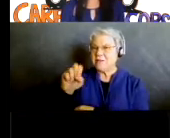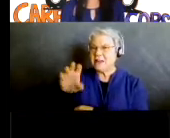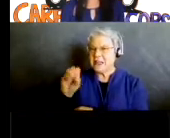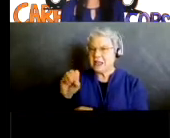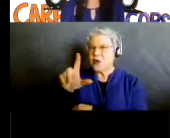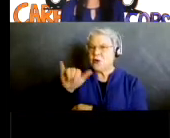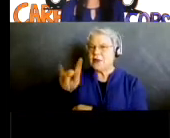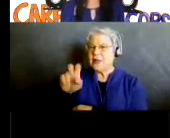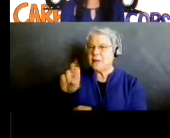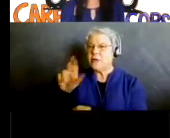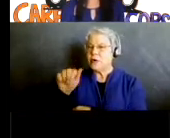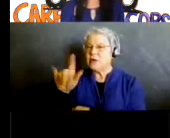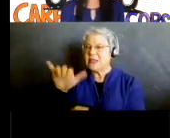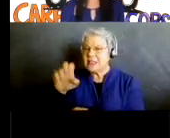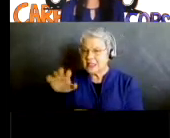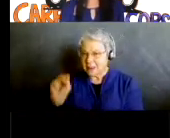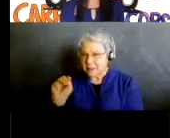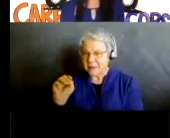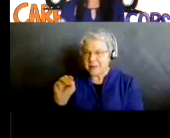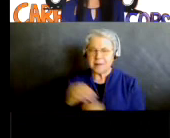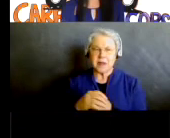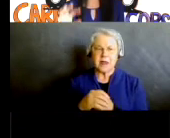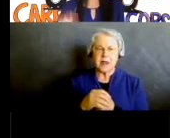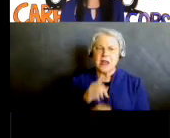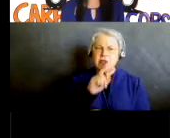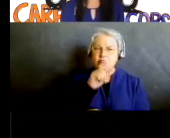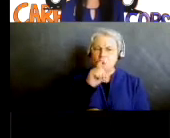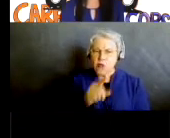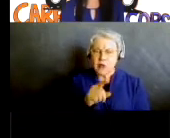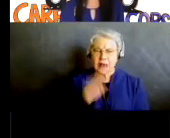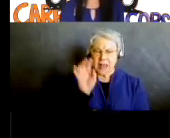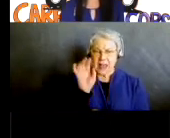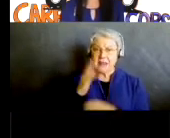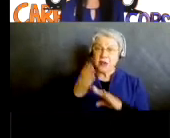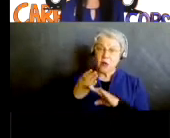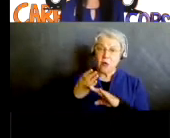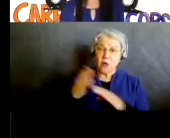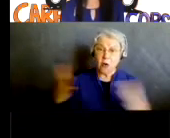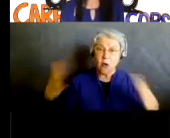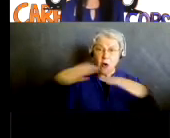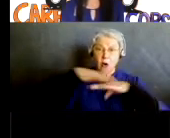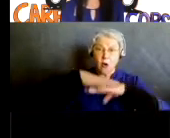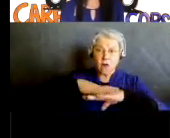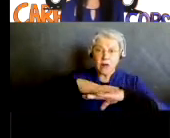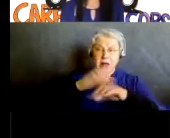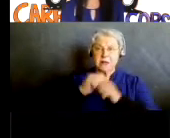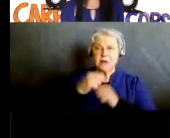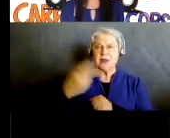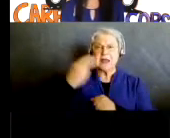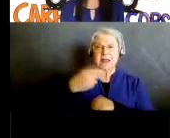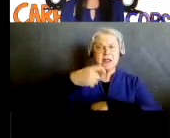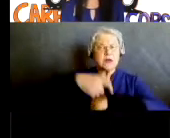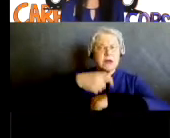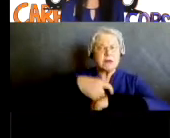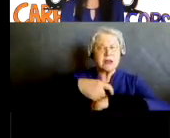up speed when we get to this era, which also overlaps with the historical periods that Jenna